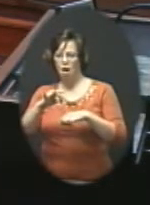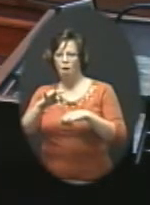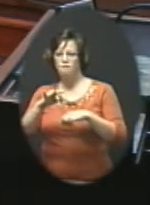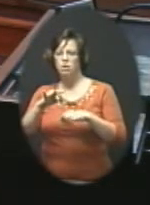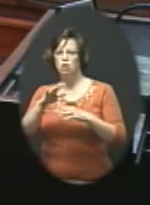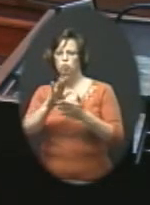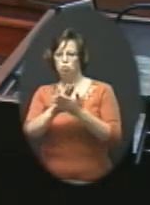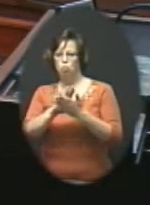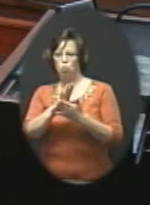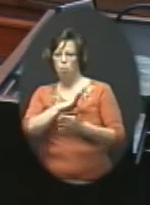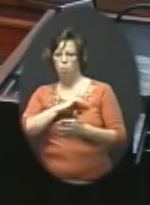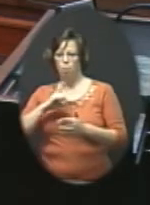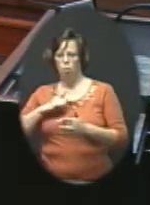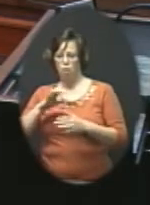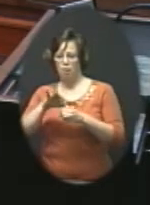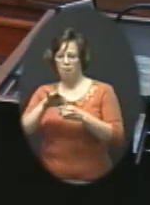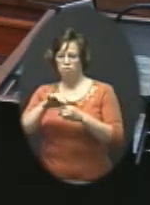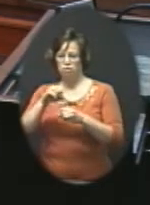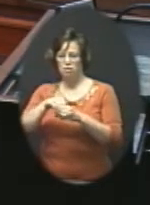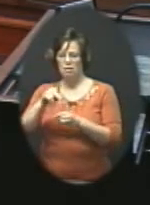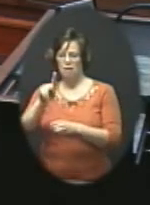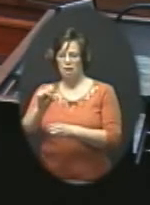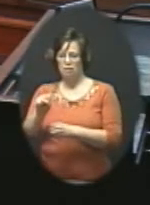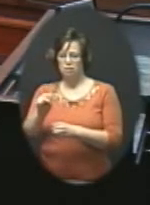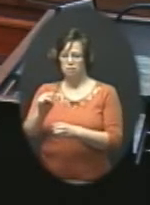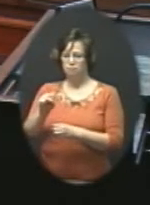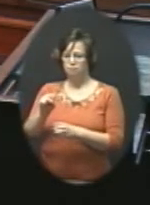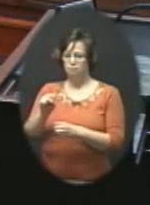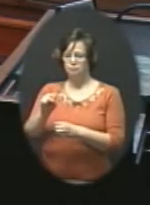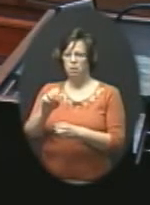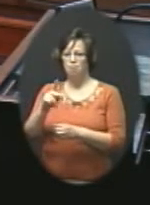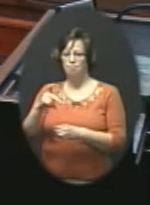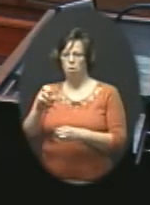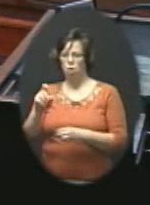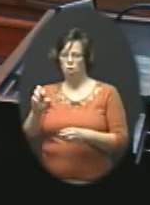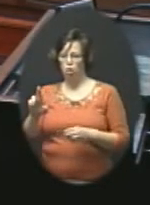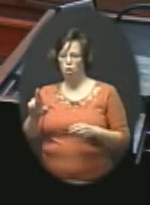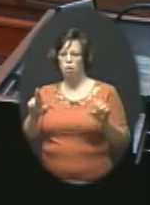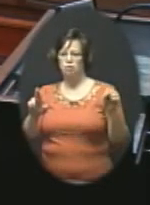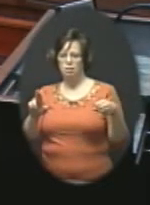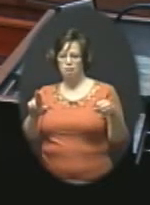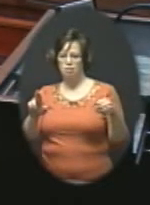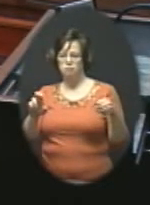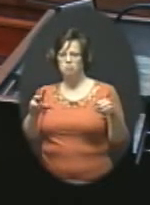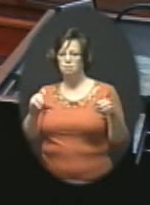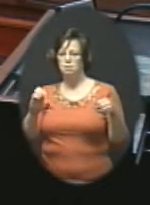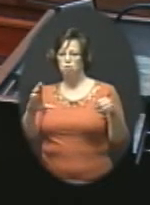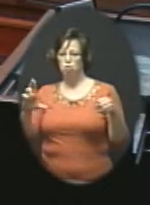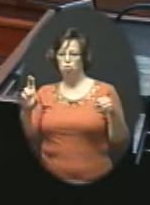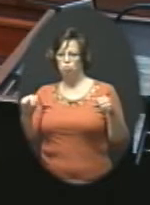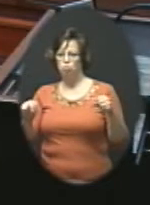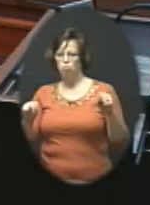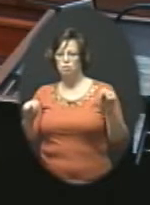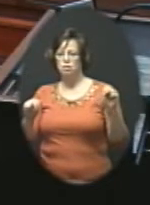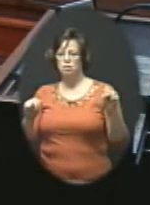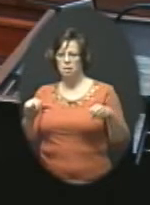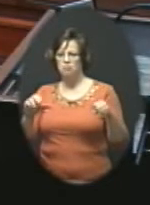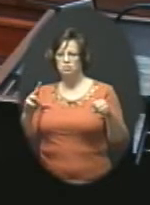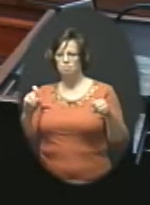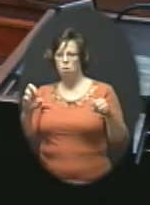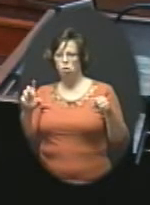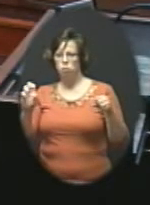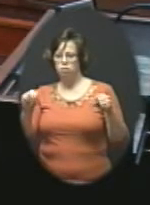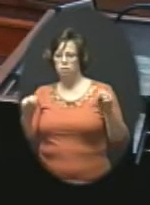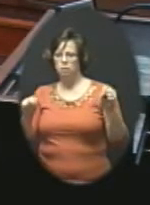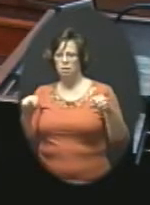in Kansas. Ms. Hibbs? Mr. Parker? Yes. Mr. McCune? Yes. Mrs. Martin?